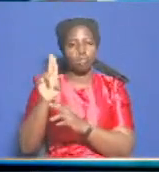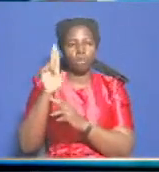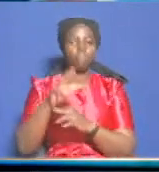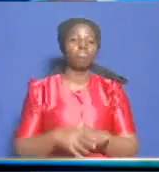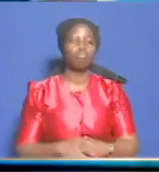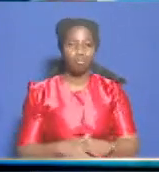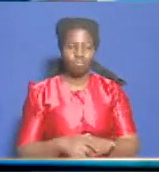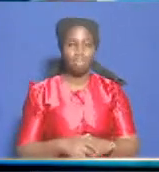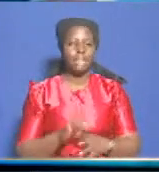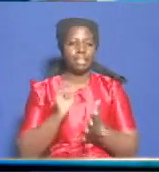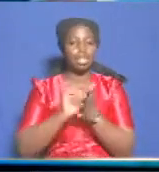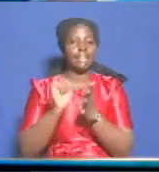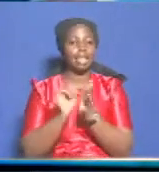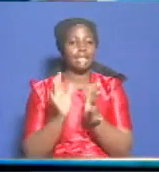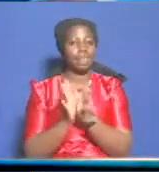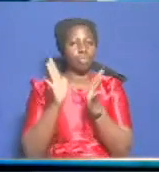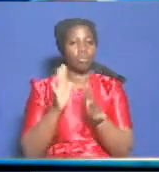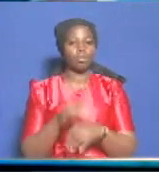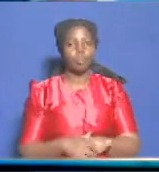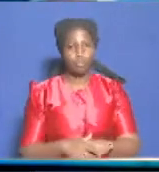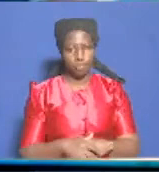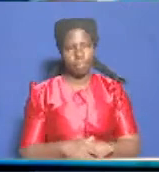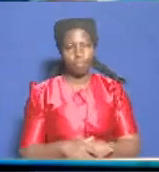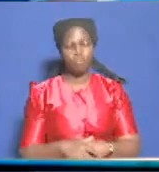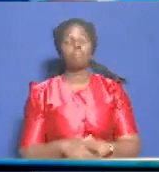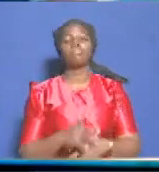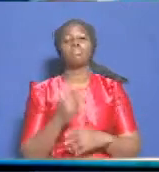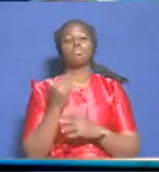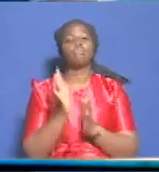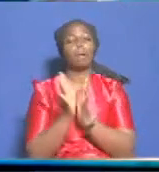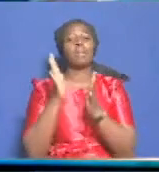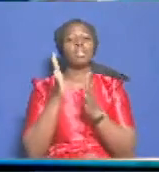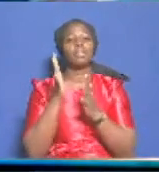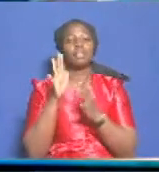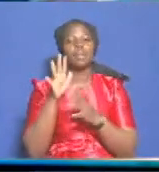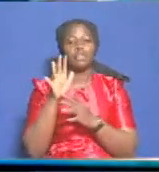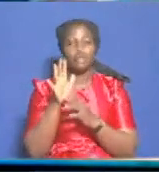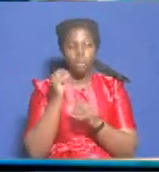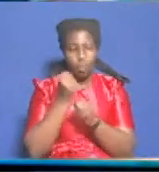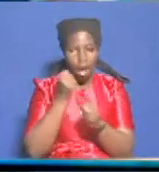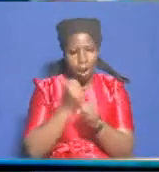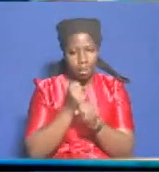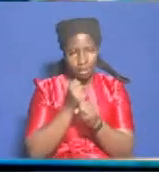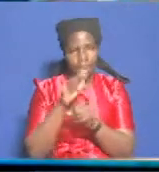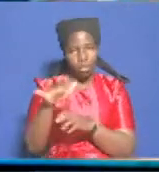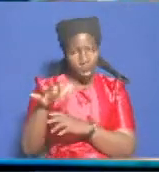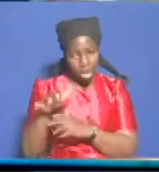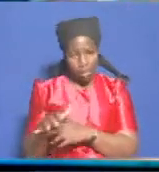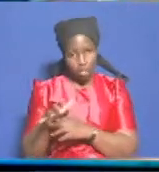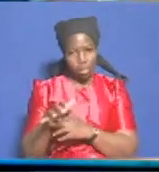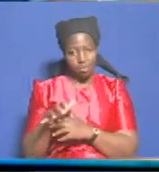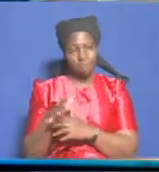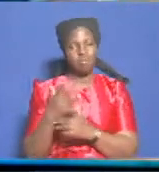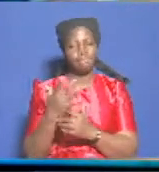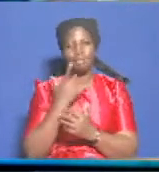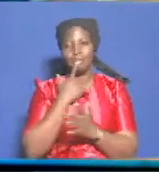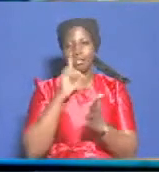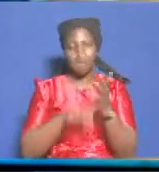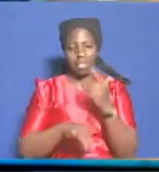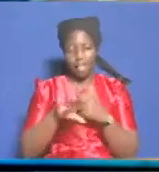Kananu, accompanied by Roads, Transport and Public Works County Executive Mohamed Dagane, said